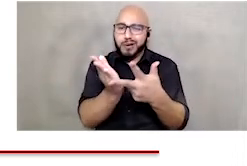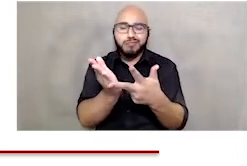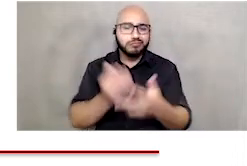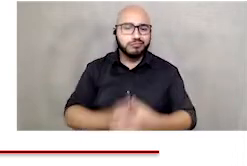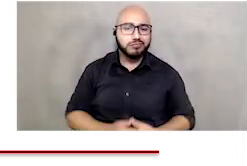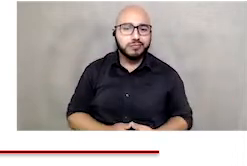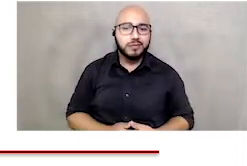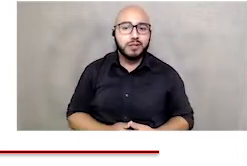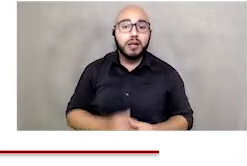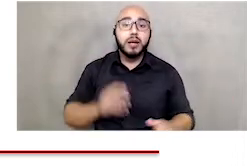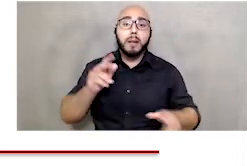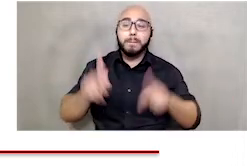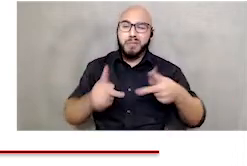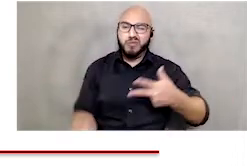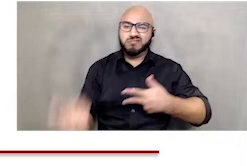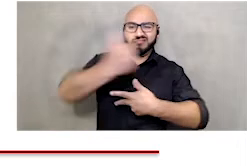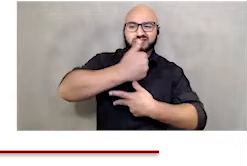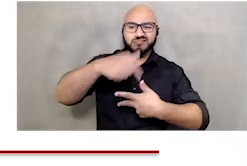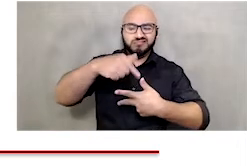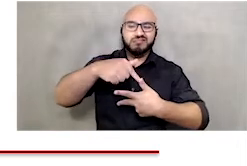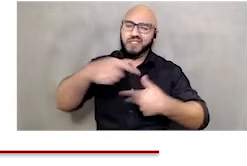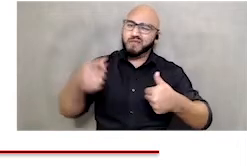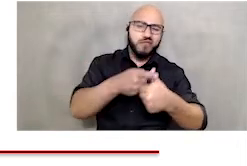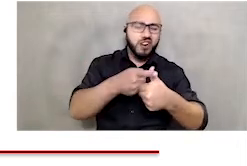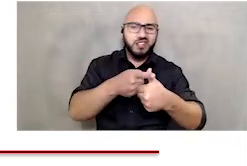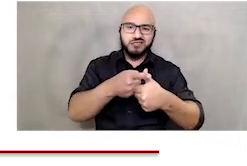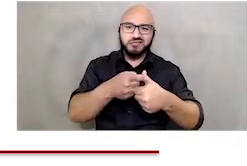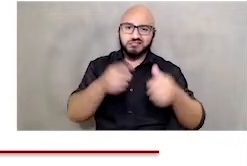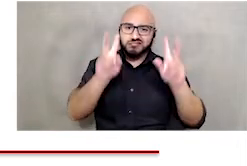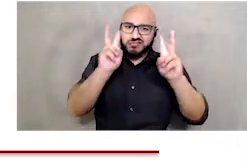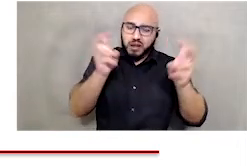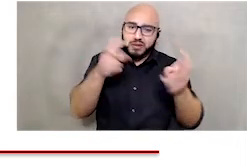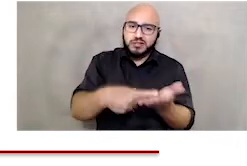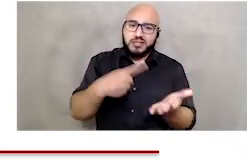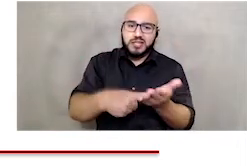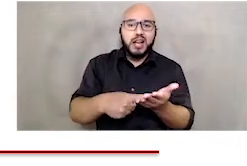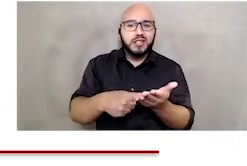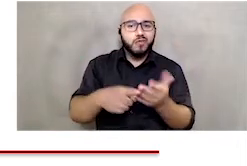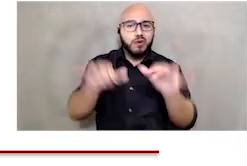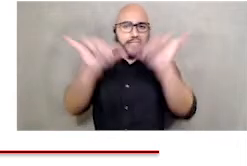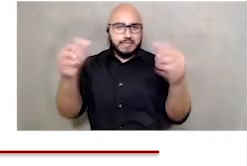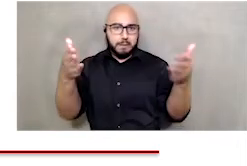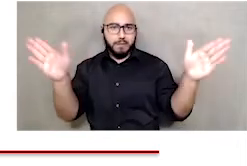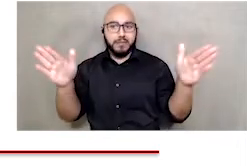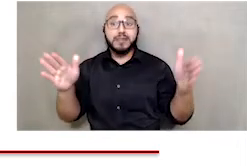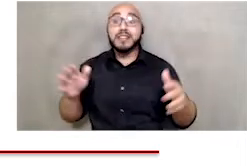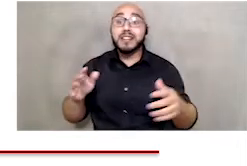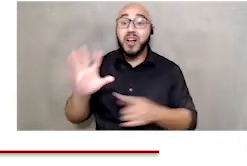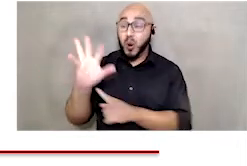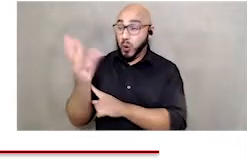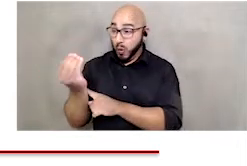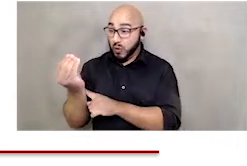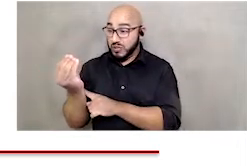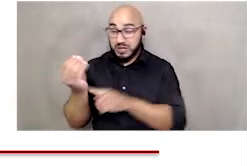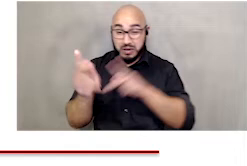People are the first essential component of culture as a system. There is no culture without people,